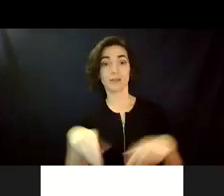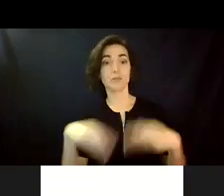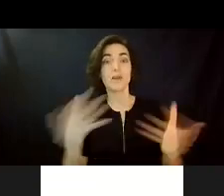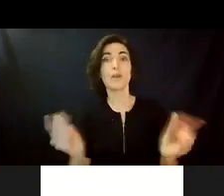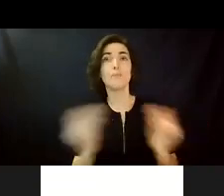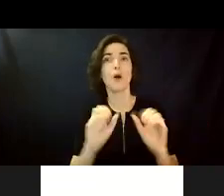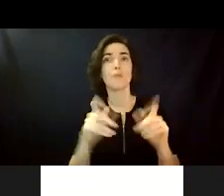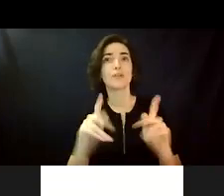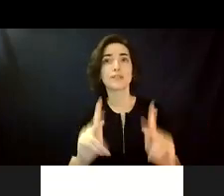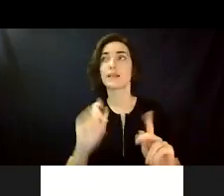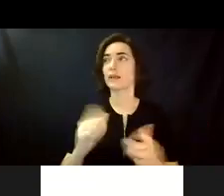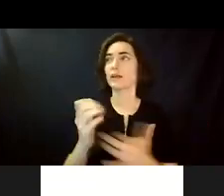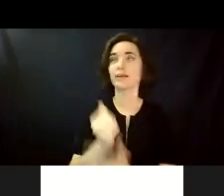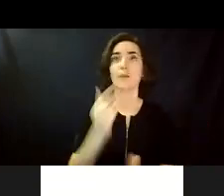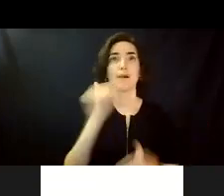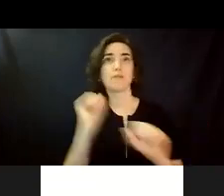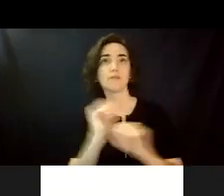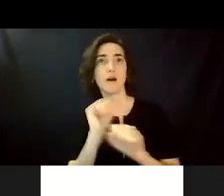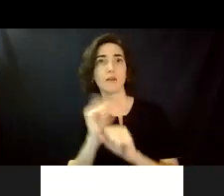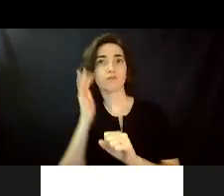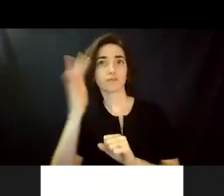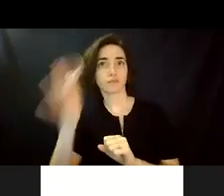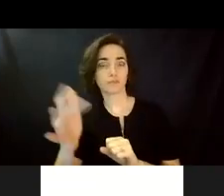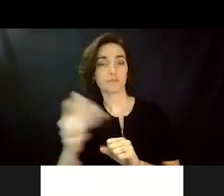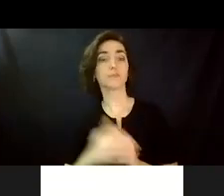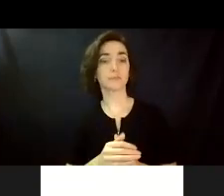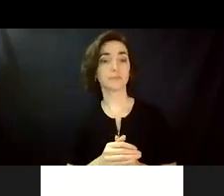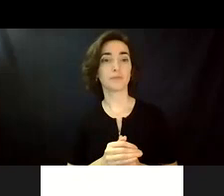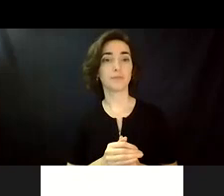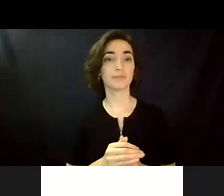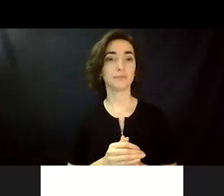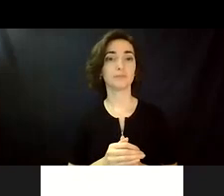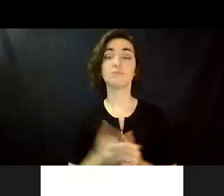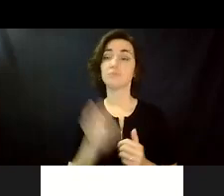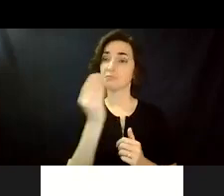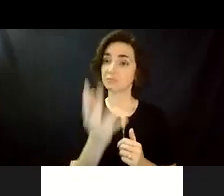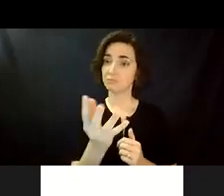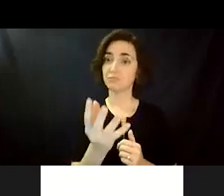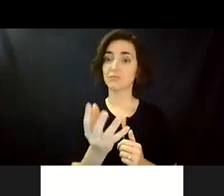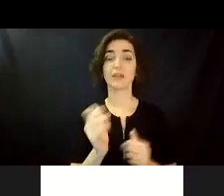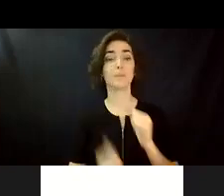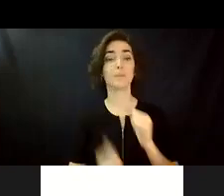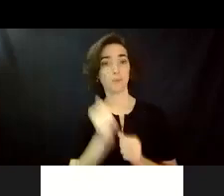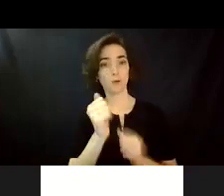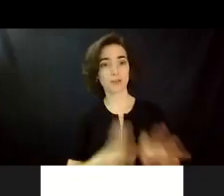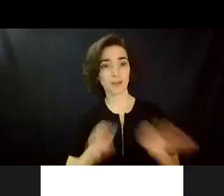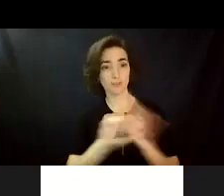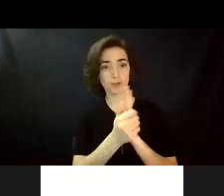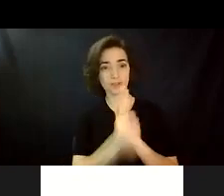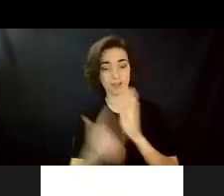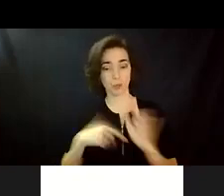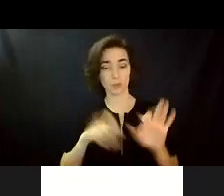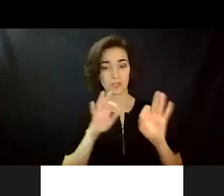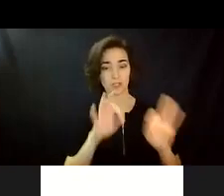employment. And I would say the most important skill that we teach in Paycheck